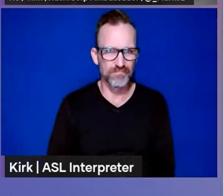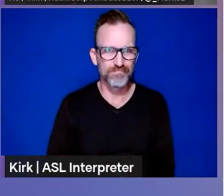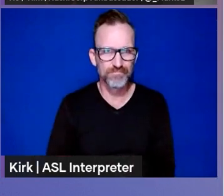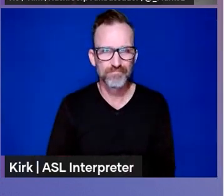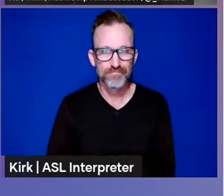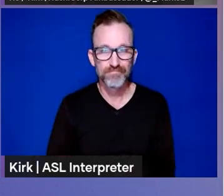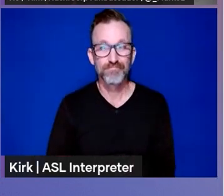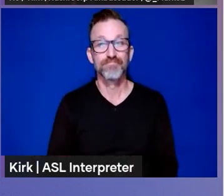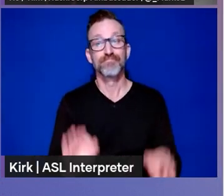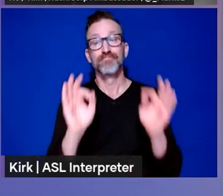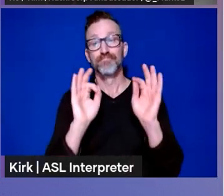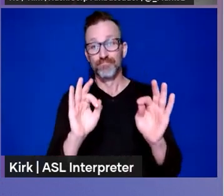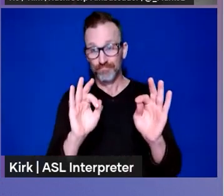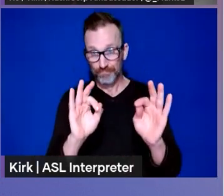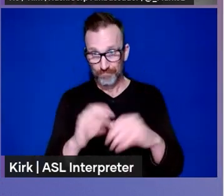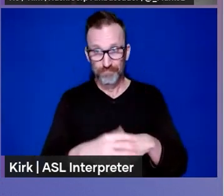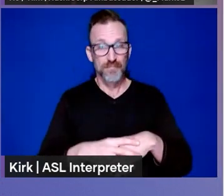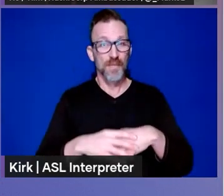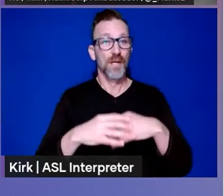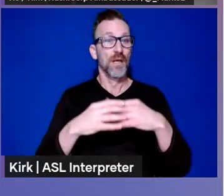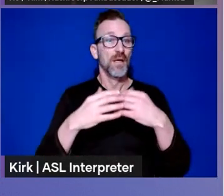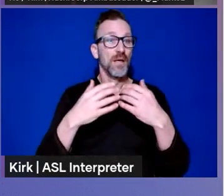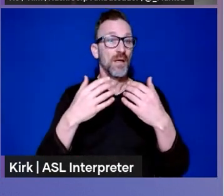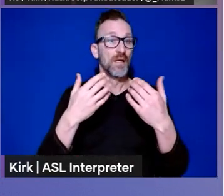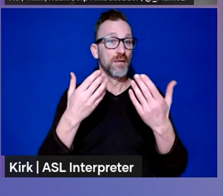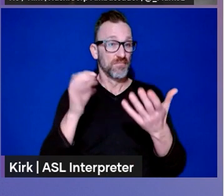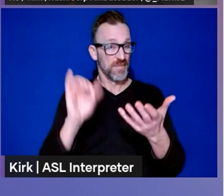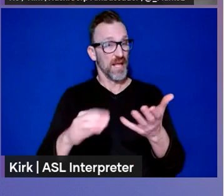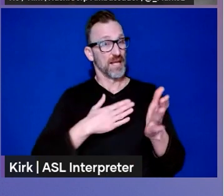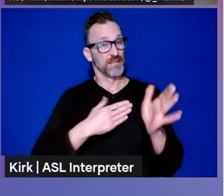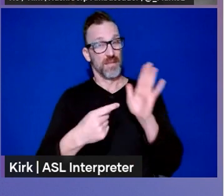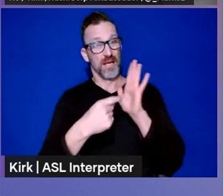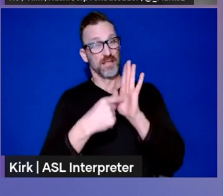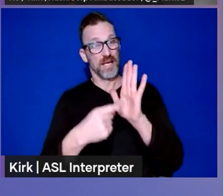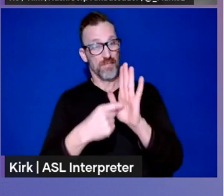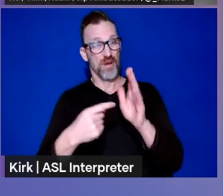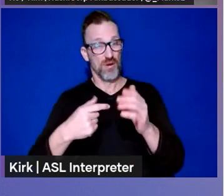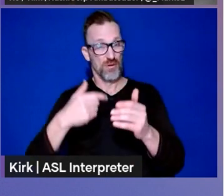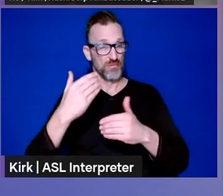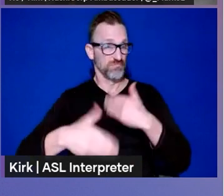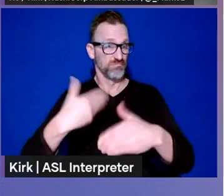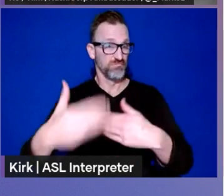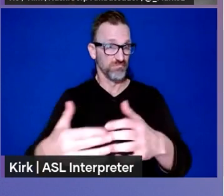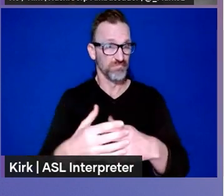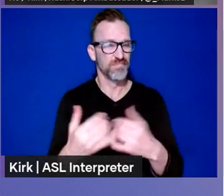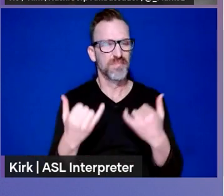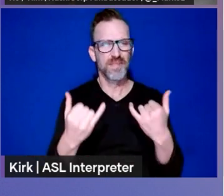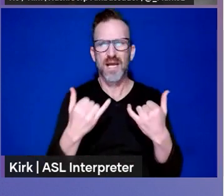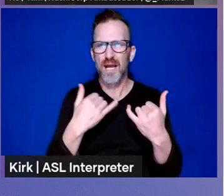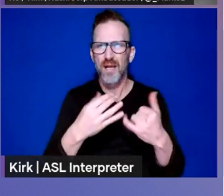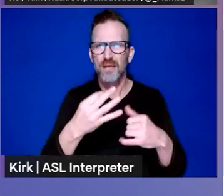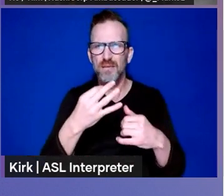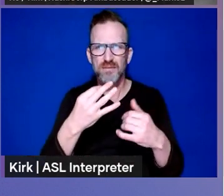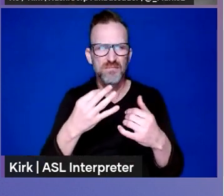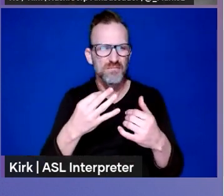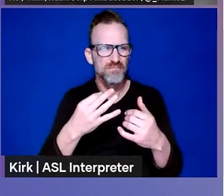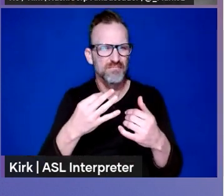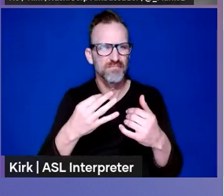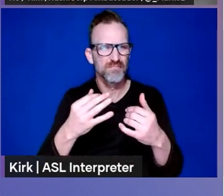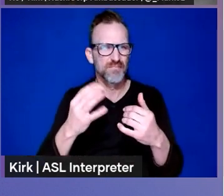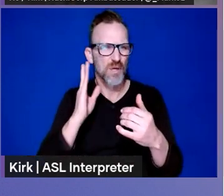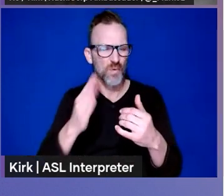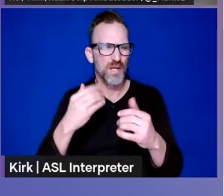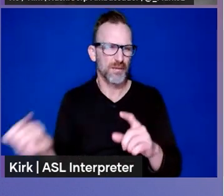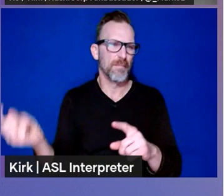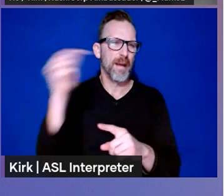Okay, so that was the demo. Let's quickly resume the presentation just to kind